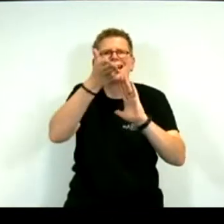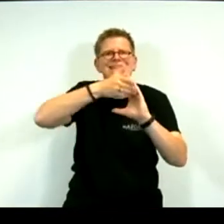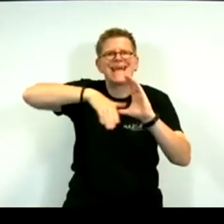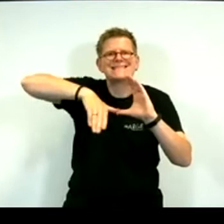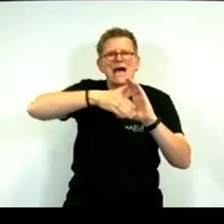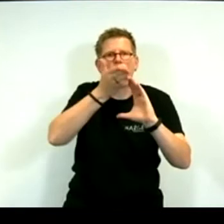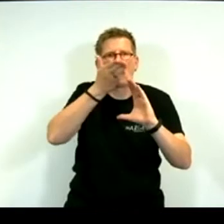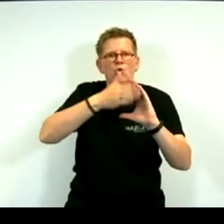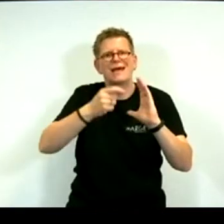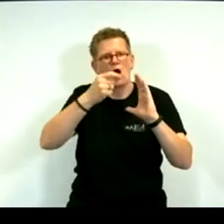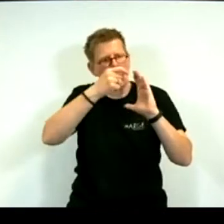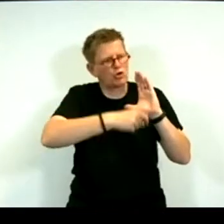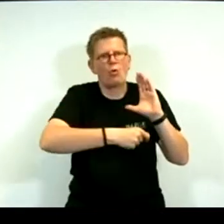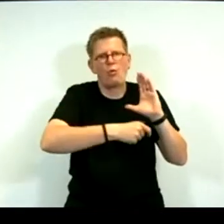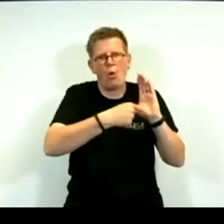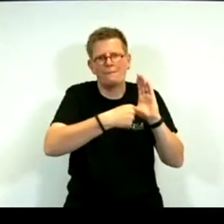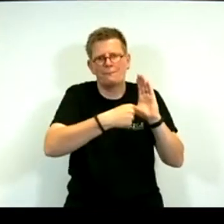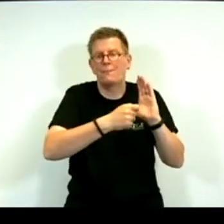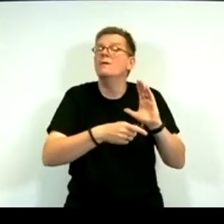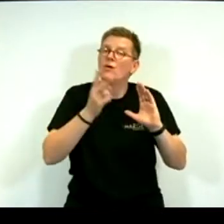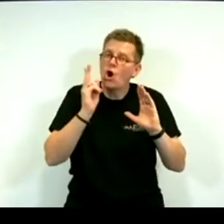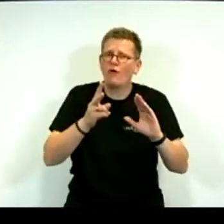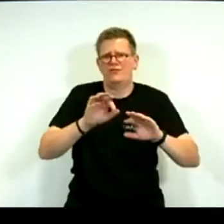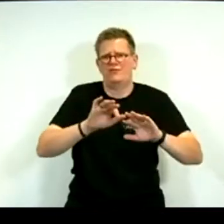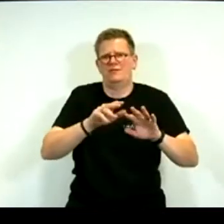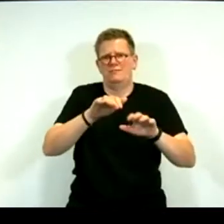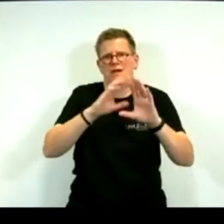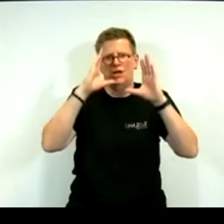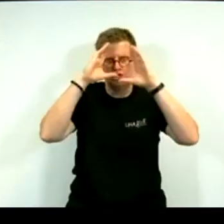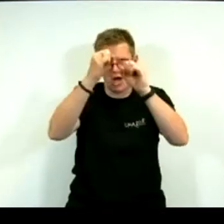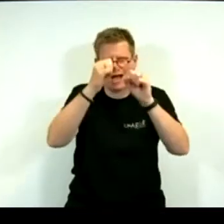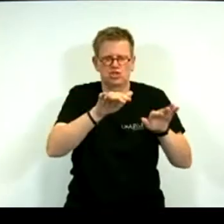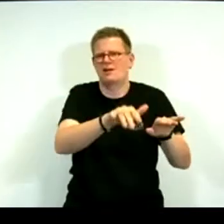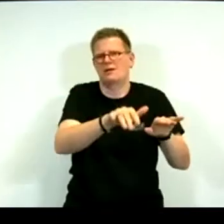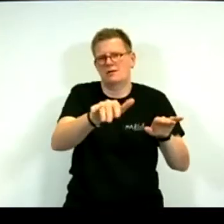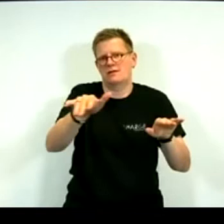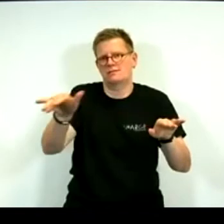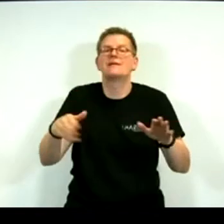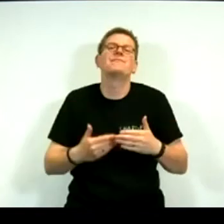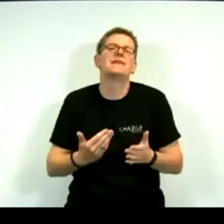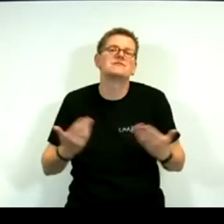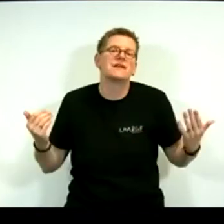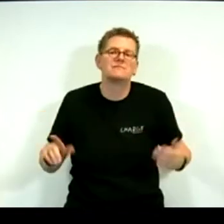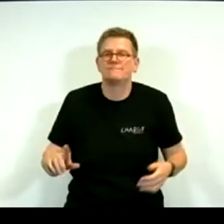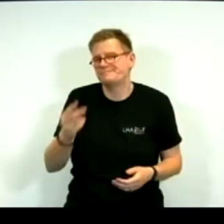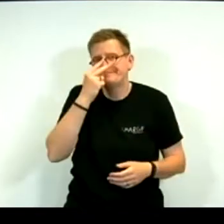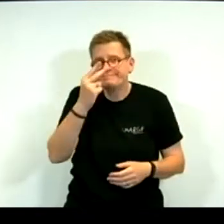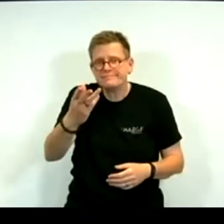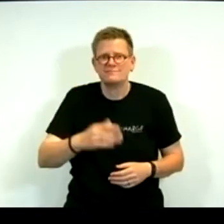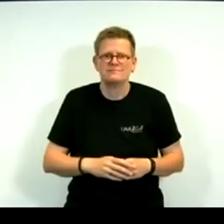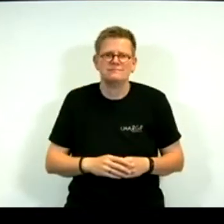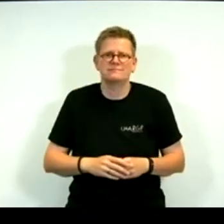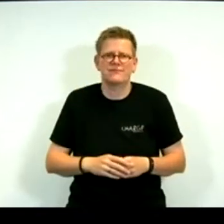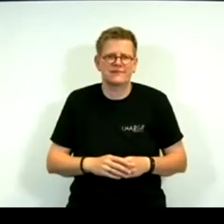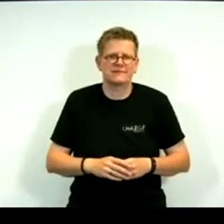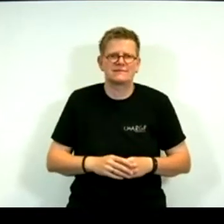examined to see if that's a problem. And then a skilled ophthalmologist or an